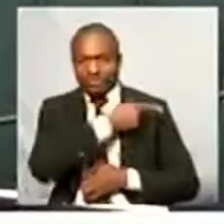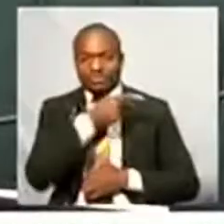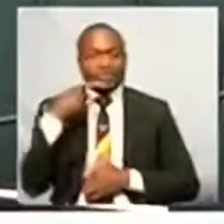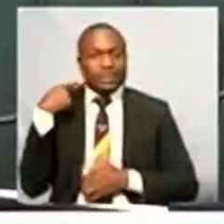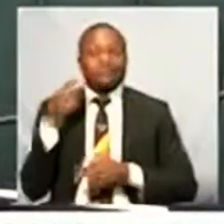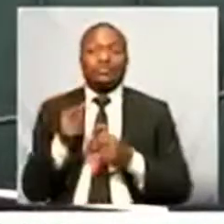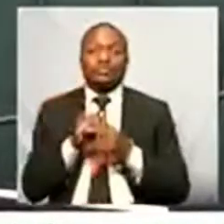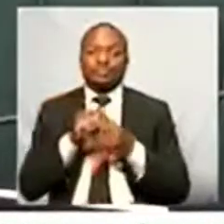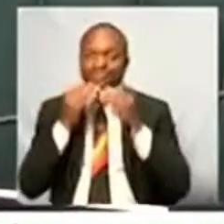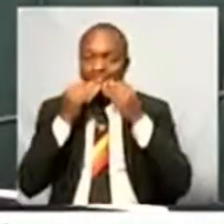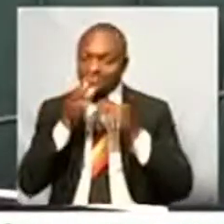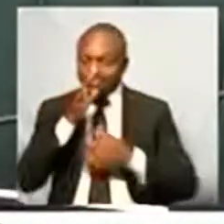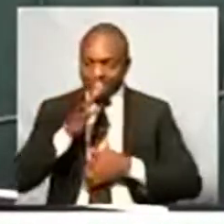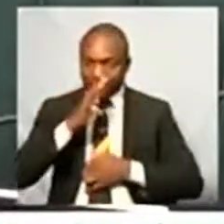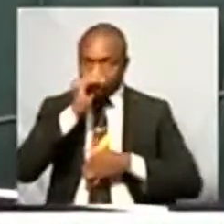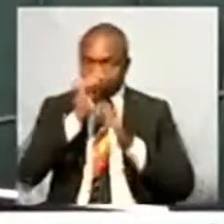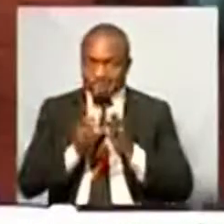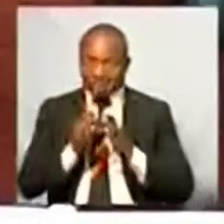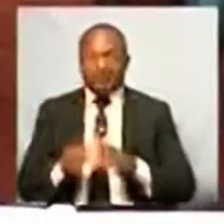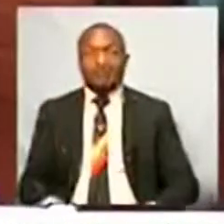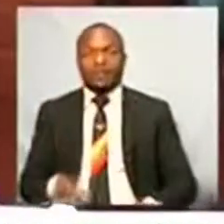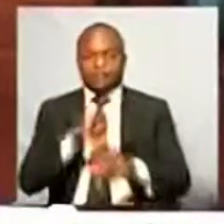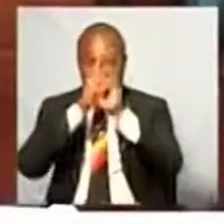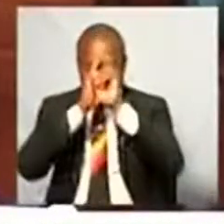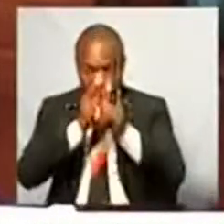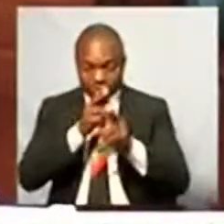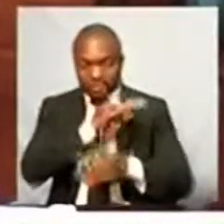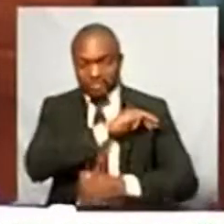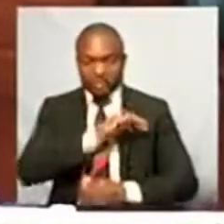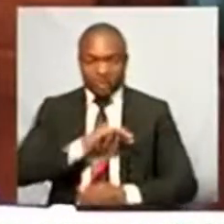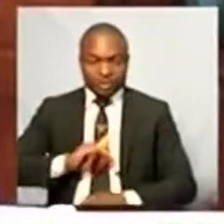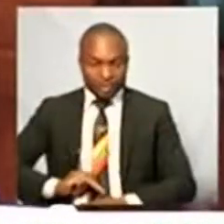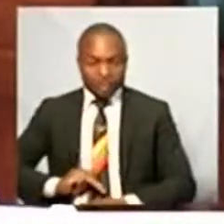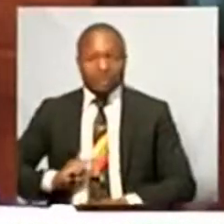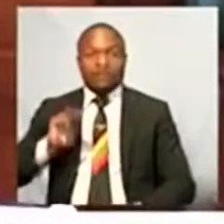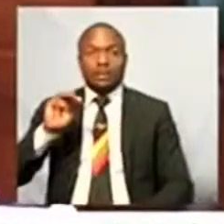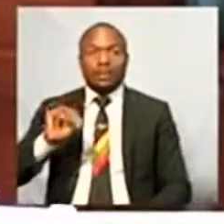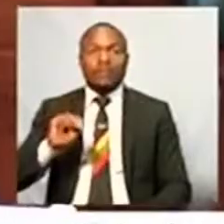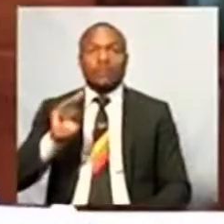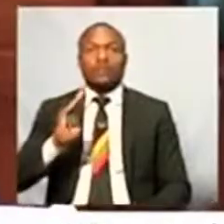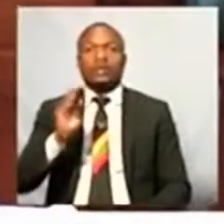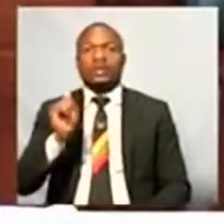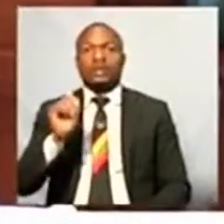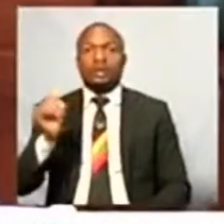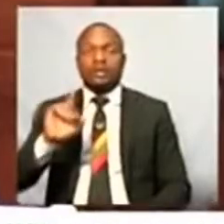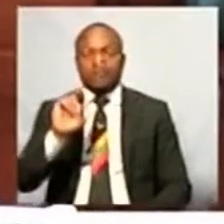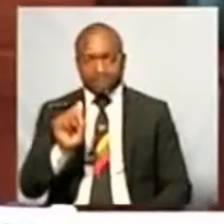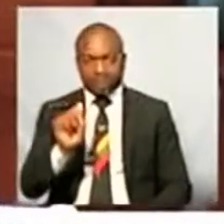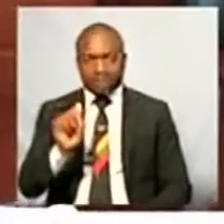soon. Thank you, Madam Speaker. The Honourable Member from Mbabala.